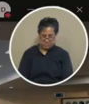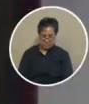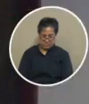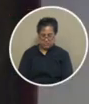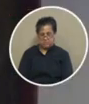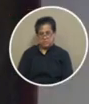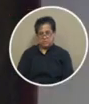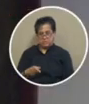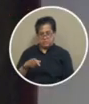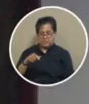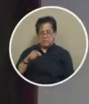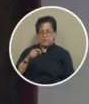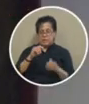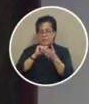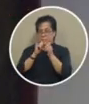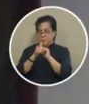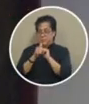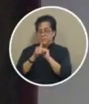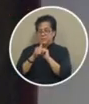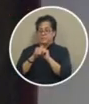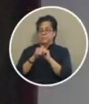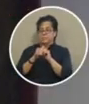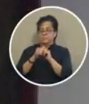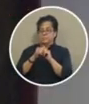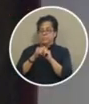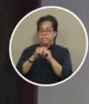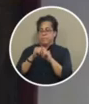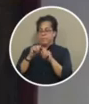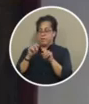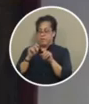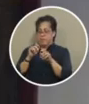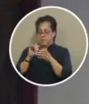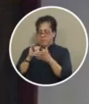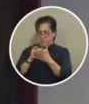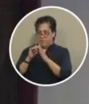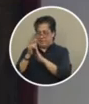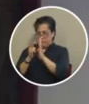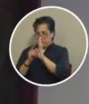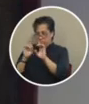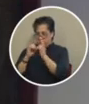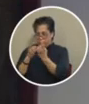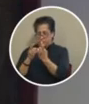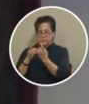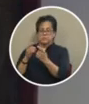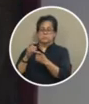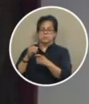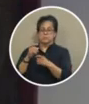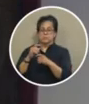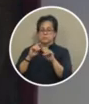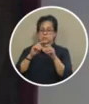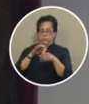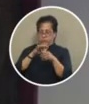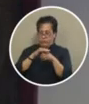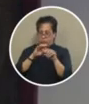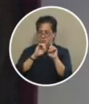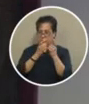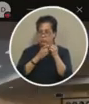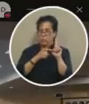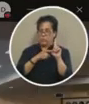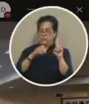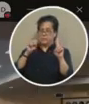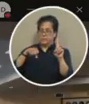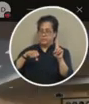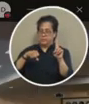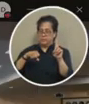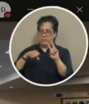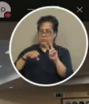Okay, so on the amendment, as read into the record by Ms. Neiman, Mayor Pro Tem Schwartzbein, Aye.